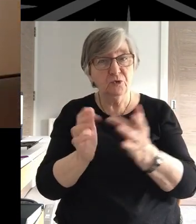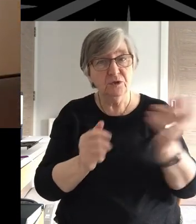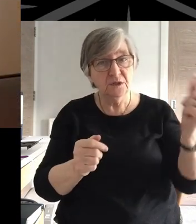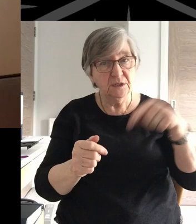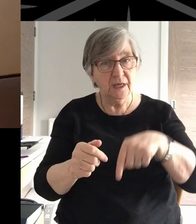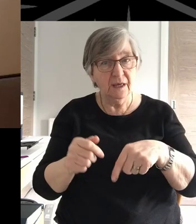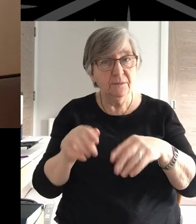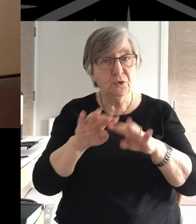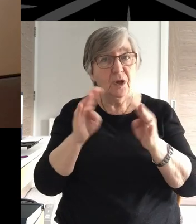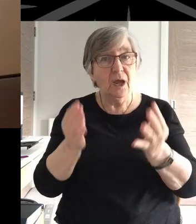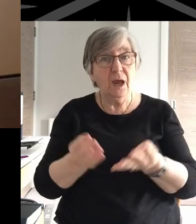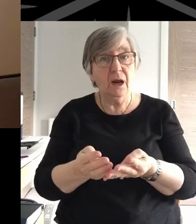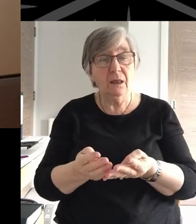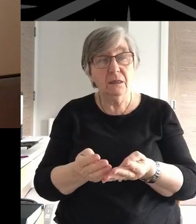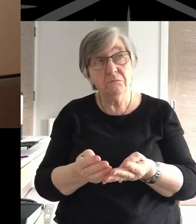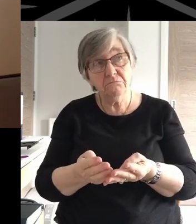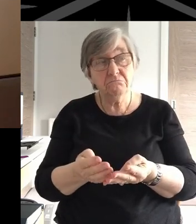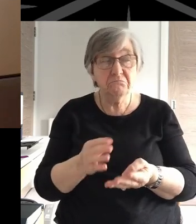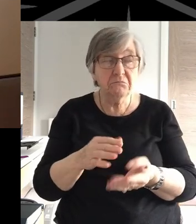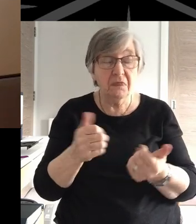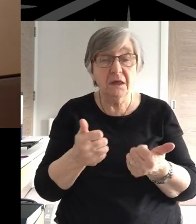Maybe? That would make sense, I guess.